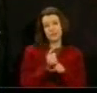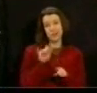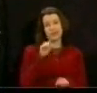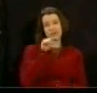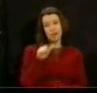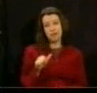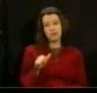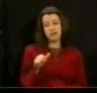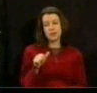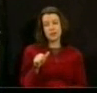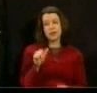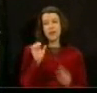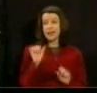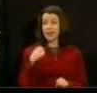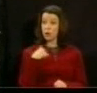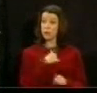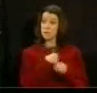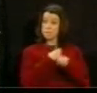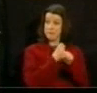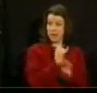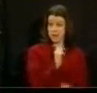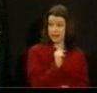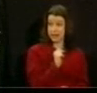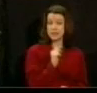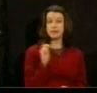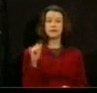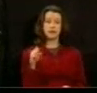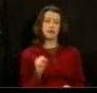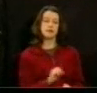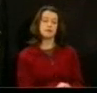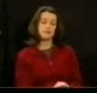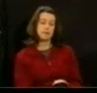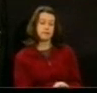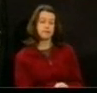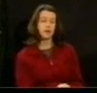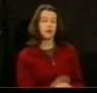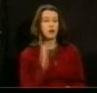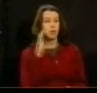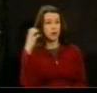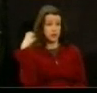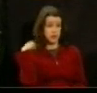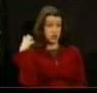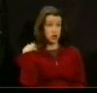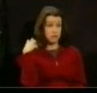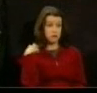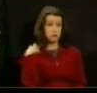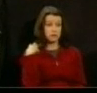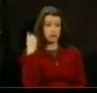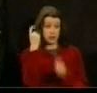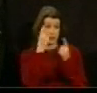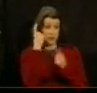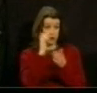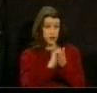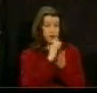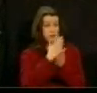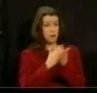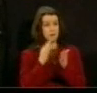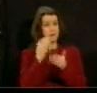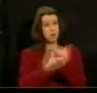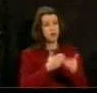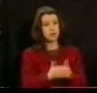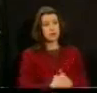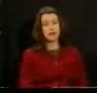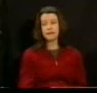That's not in our rules. Can this commission make it part of the process? Yes. Would the chairman, point of order, could the chairman consider that as part of the process?